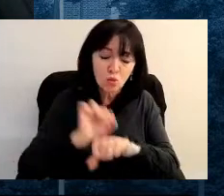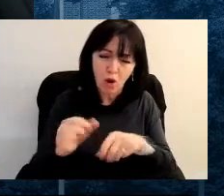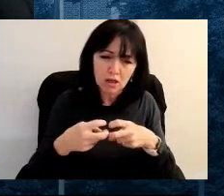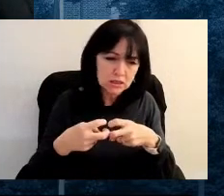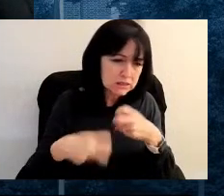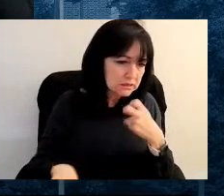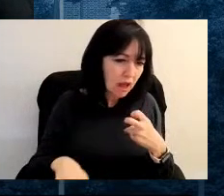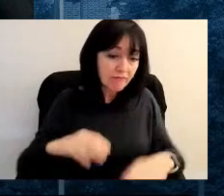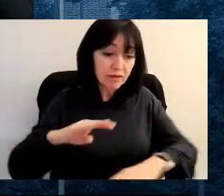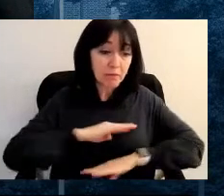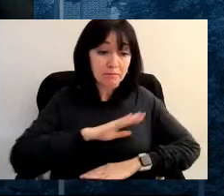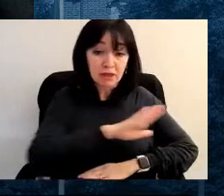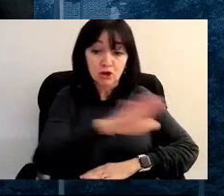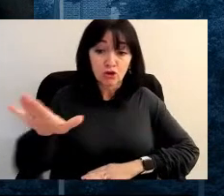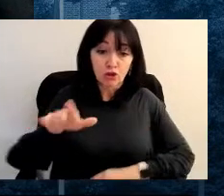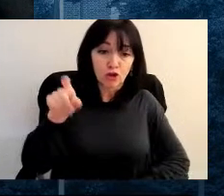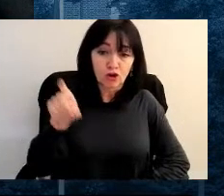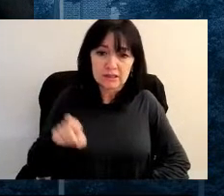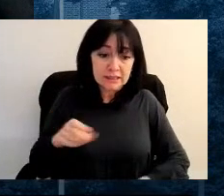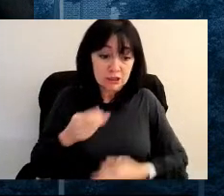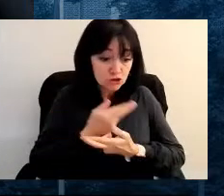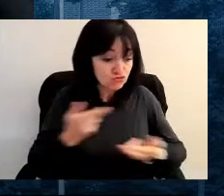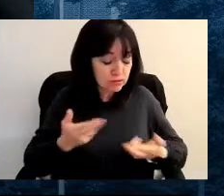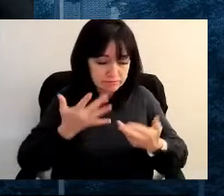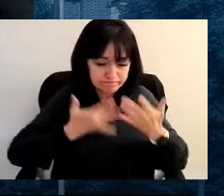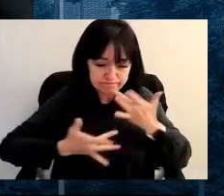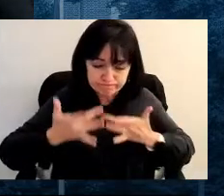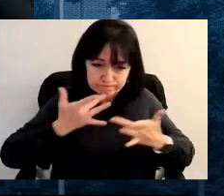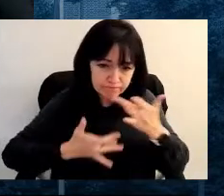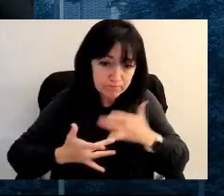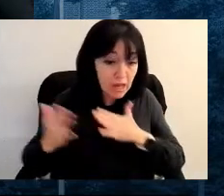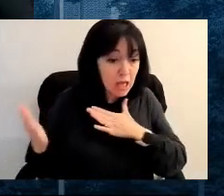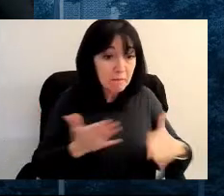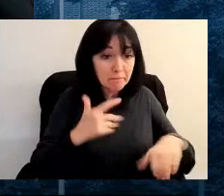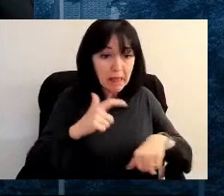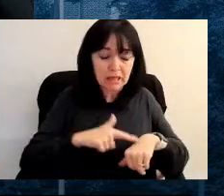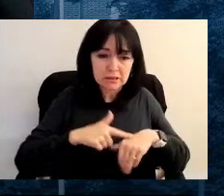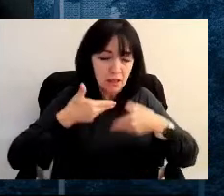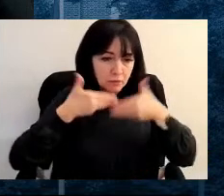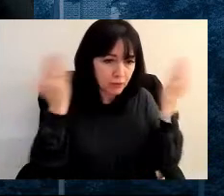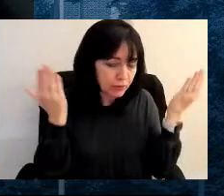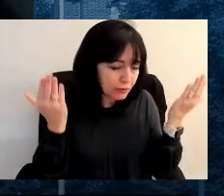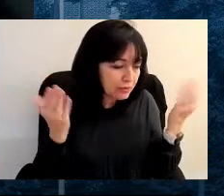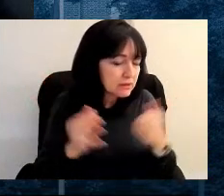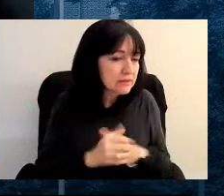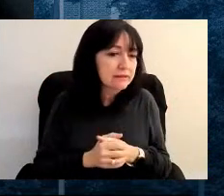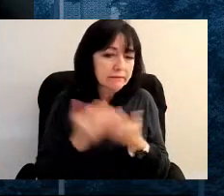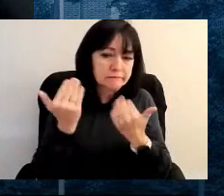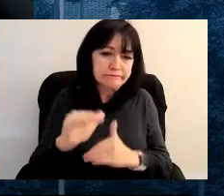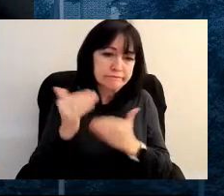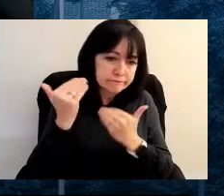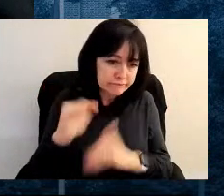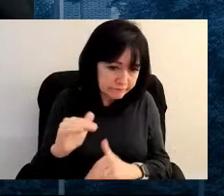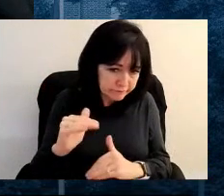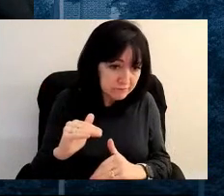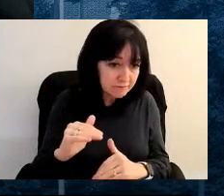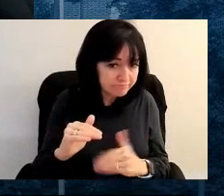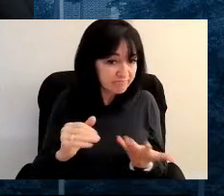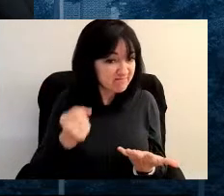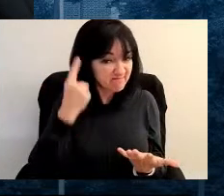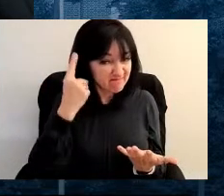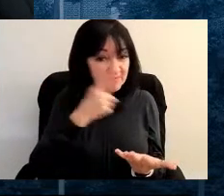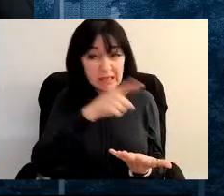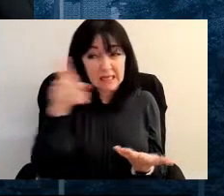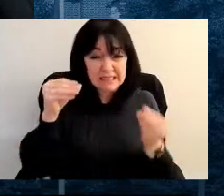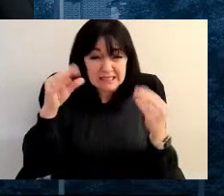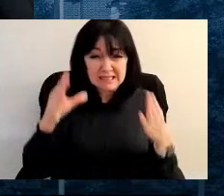students' needs with far too few resources and too little planning time. At the same time, educators had been vastly undercompensated